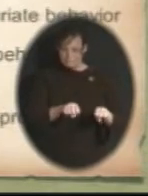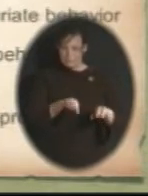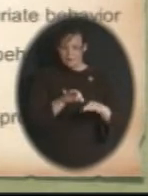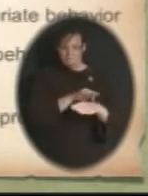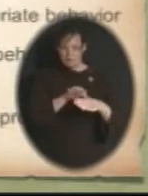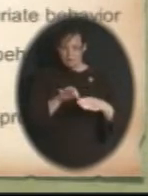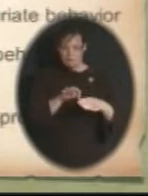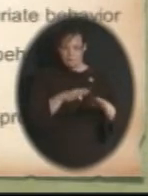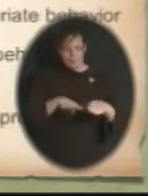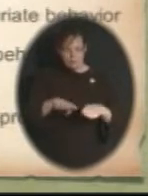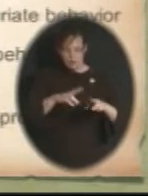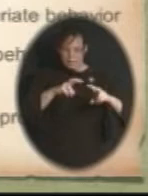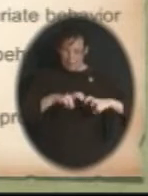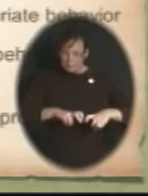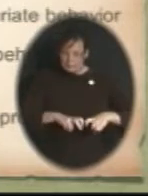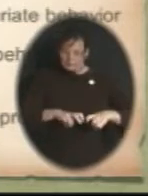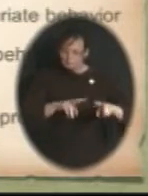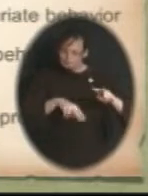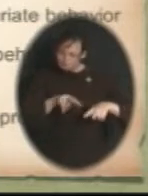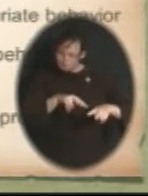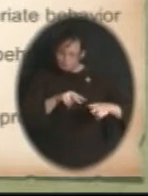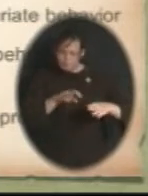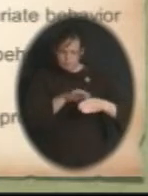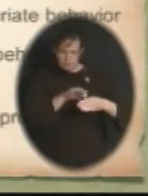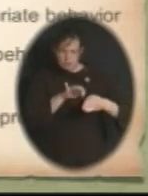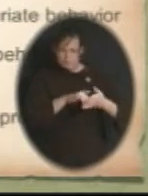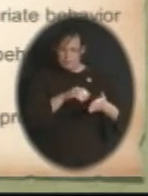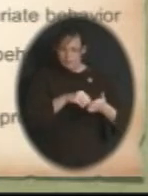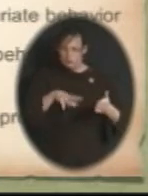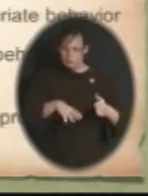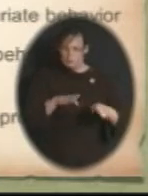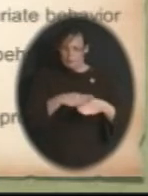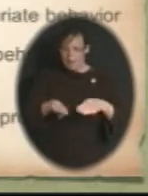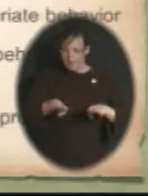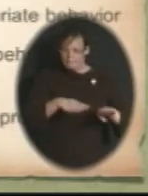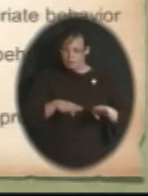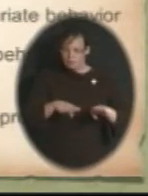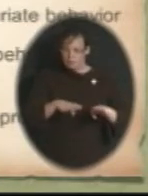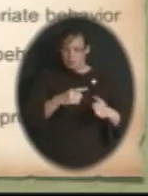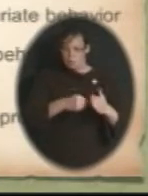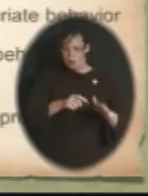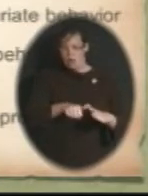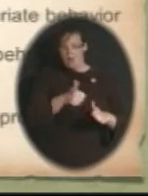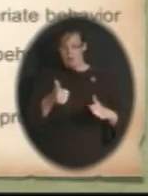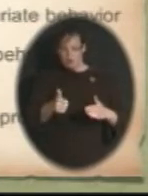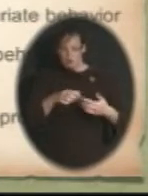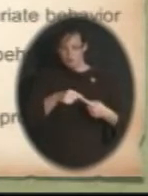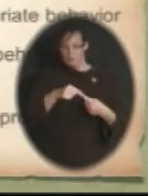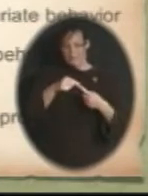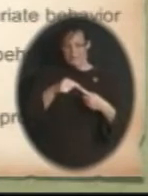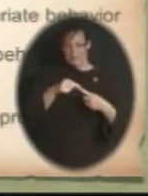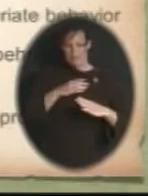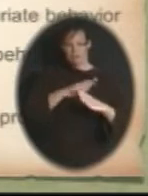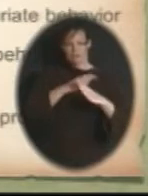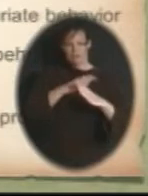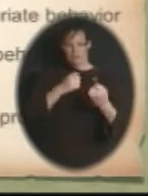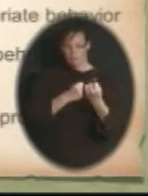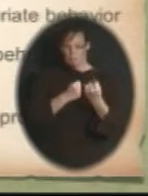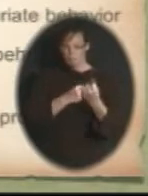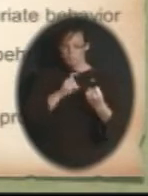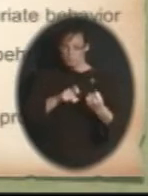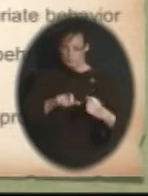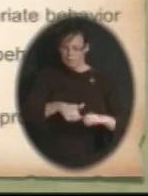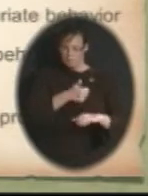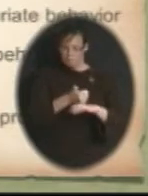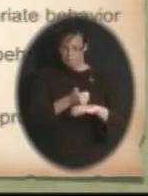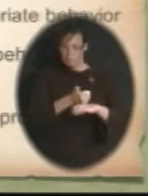functional behavior analysis that looks at what's the function of that student's behavior and what other unique interventions or supports do we need to put in